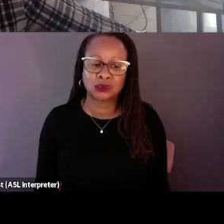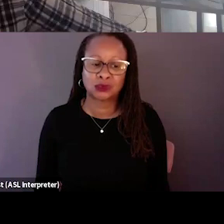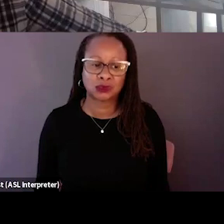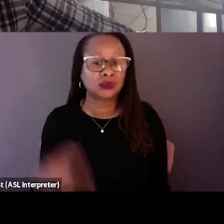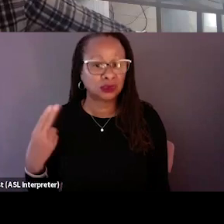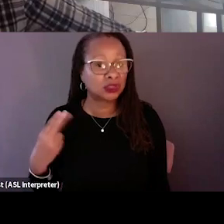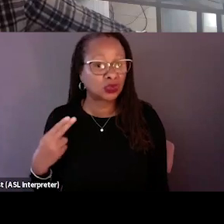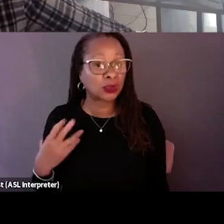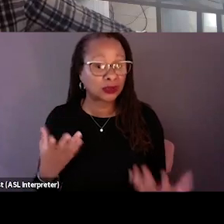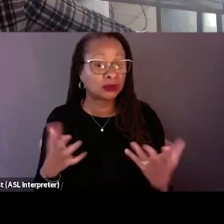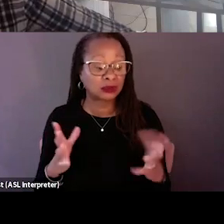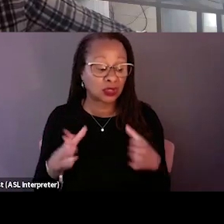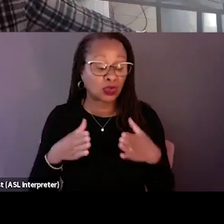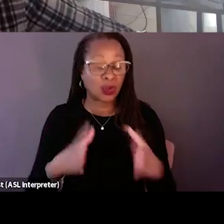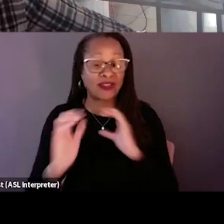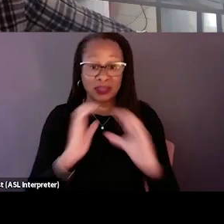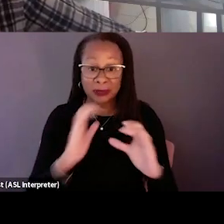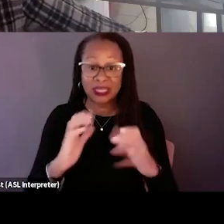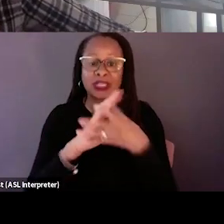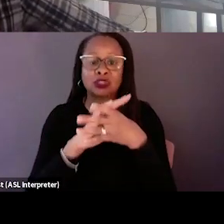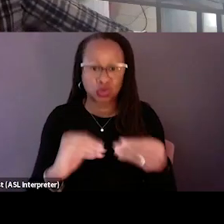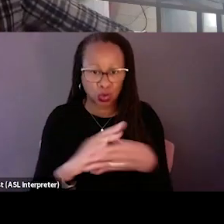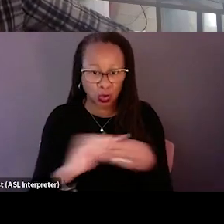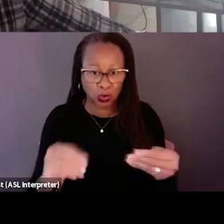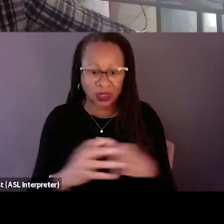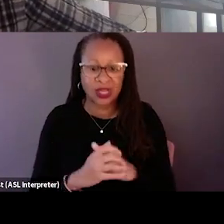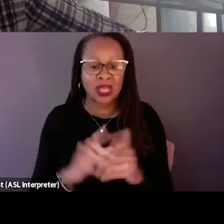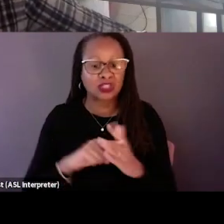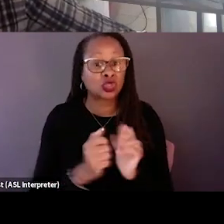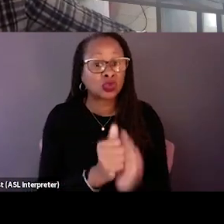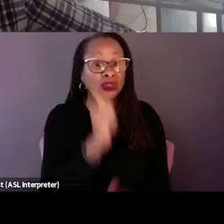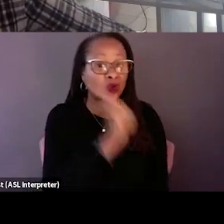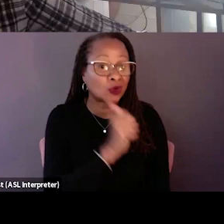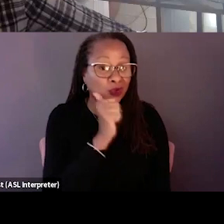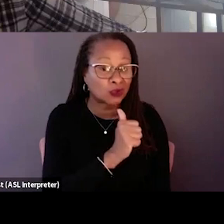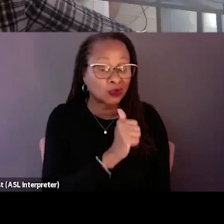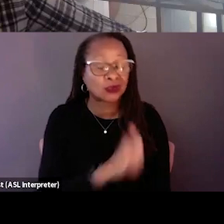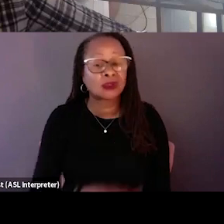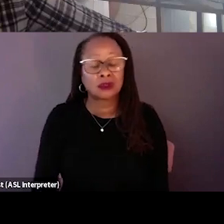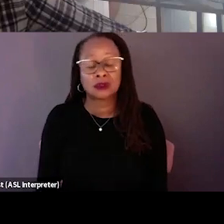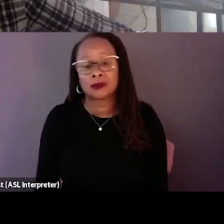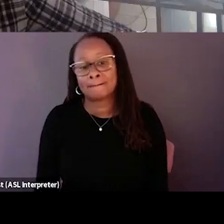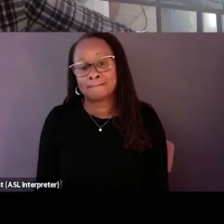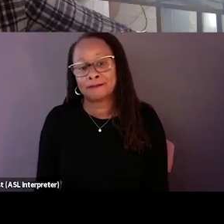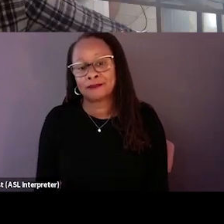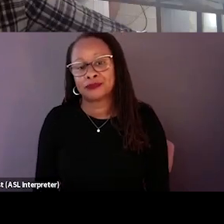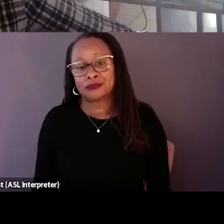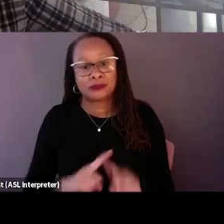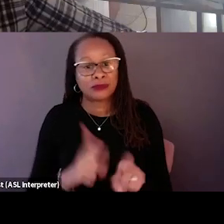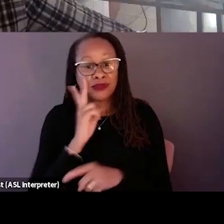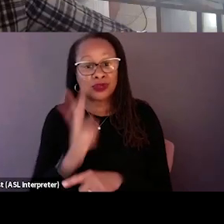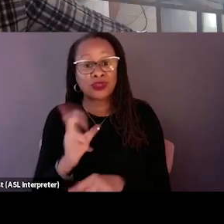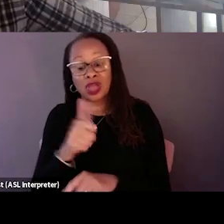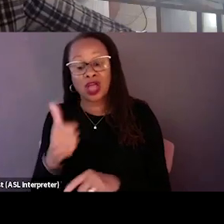way of communicating story. Right. It starts with girls, but if you look at the other forms it